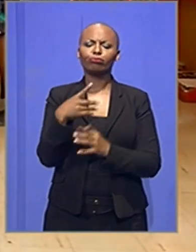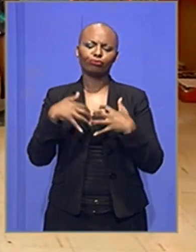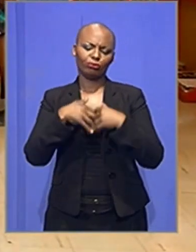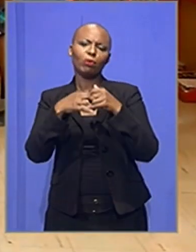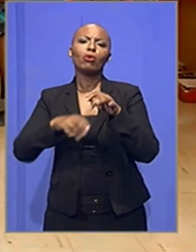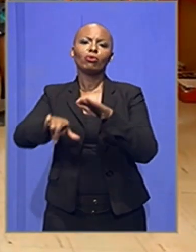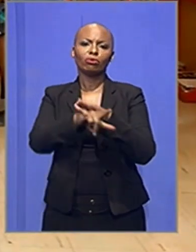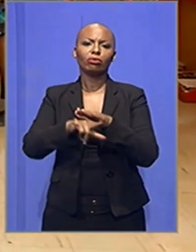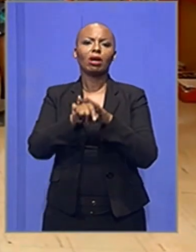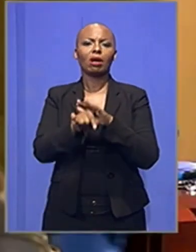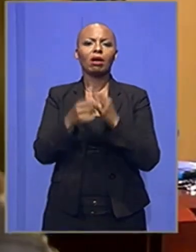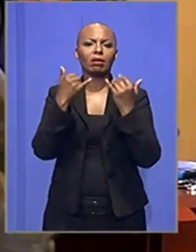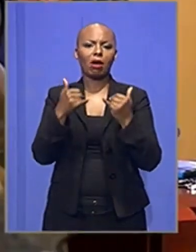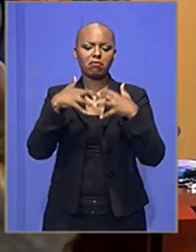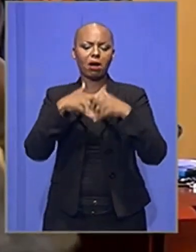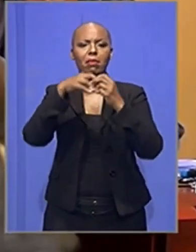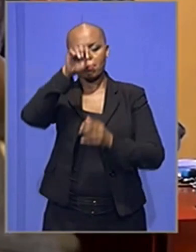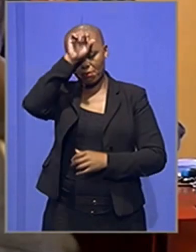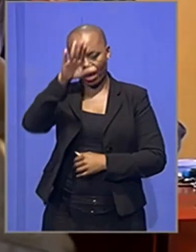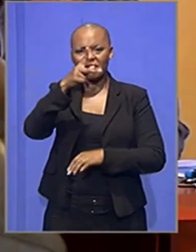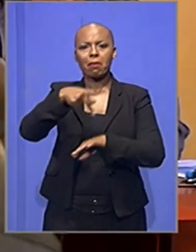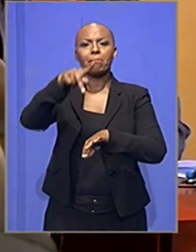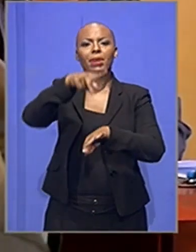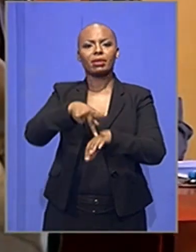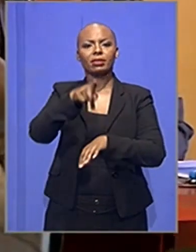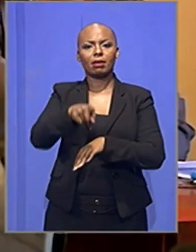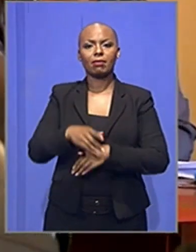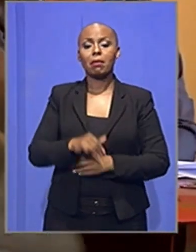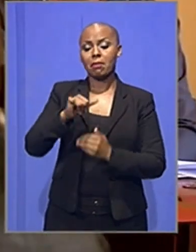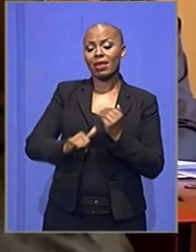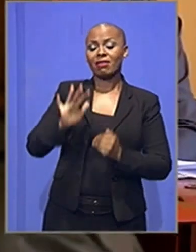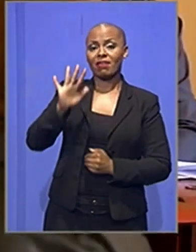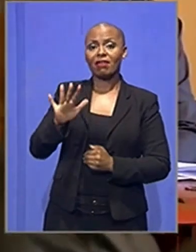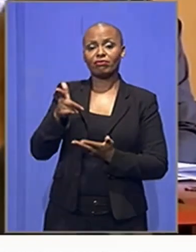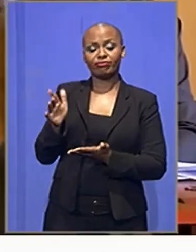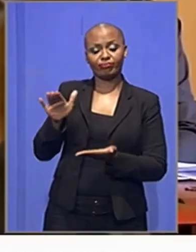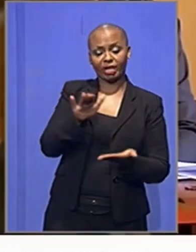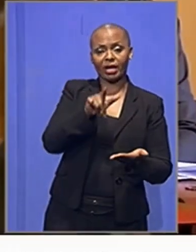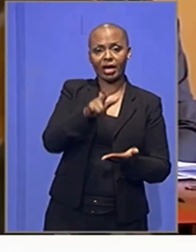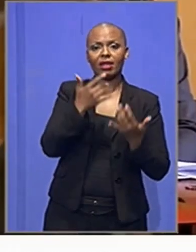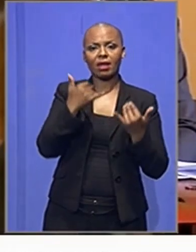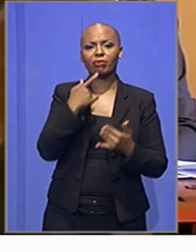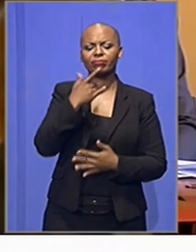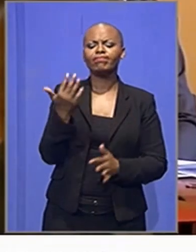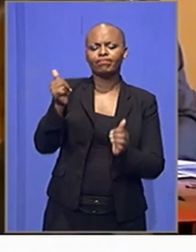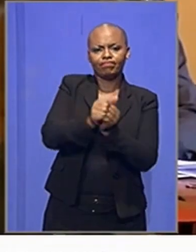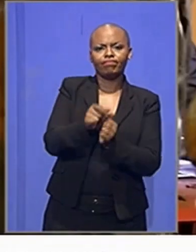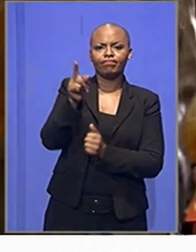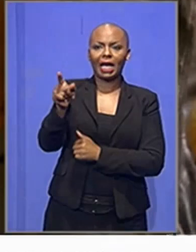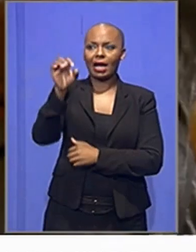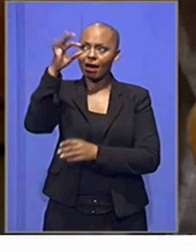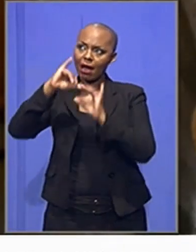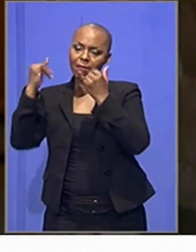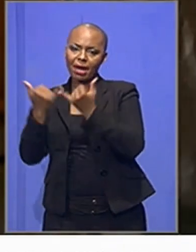rafa platinum. Mengwageng e mehlano morago ga gore ba neelwe maswanedi a badudi ba kile ba hloma segwera sa go rafa le khamphani eo e